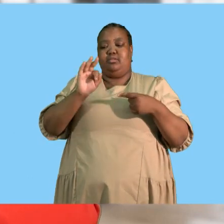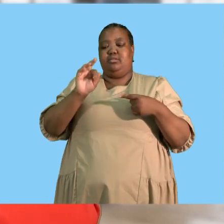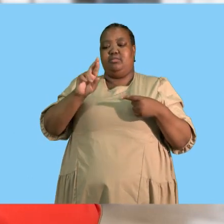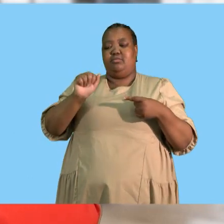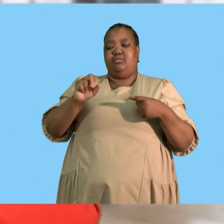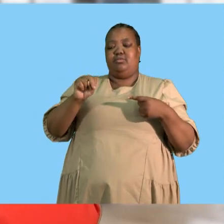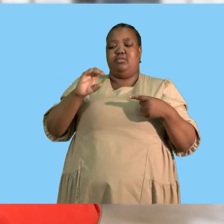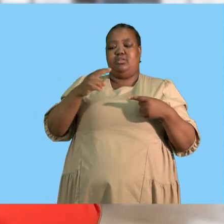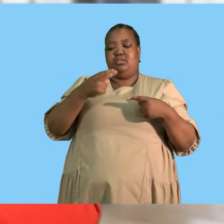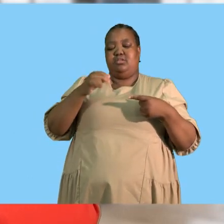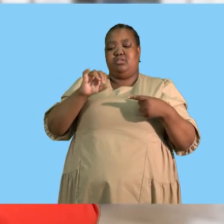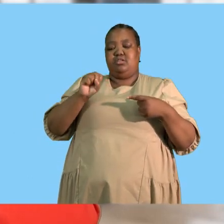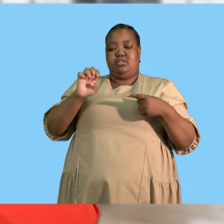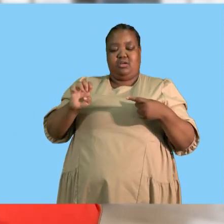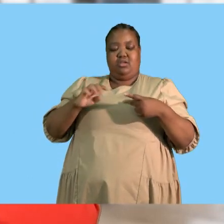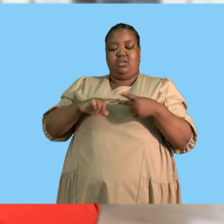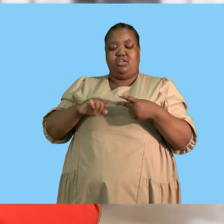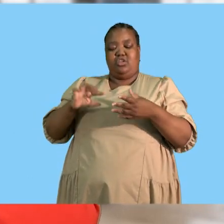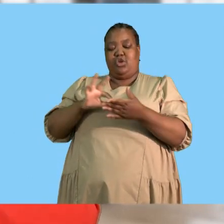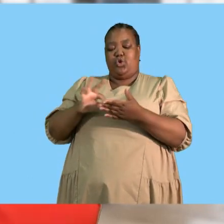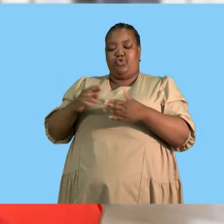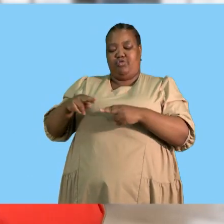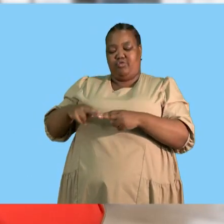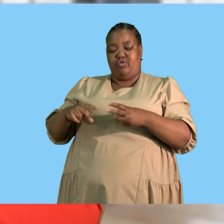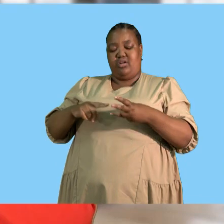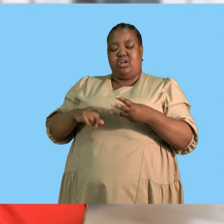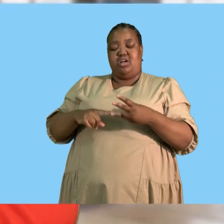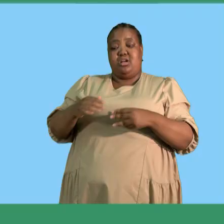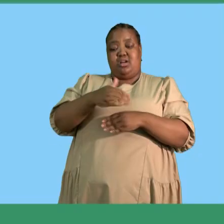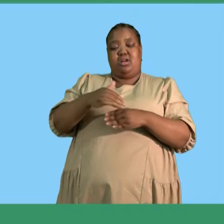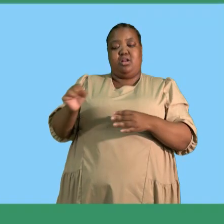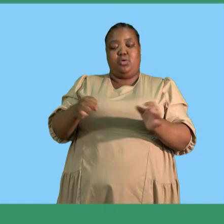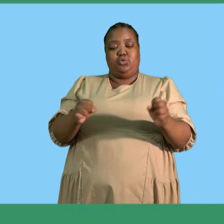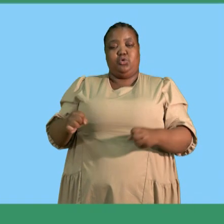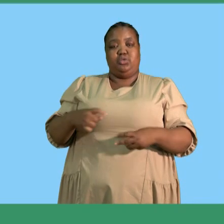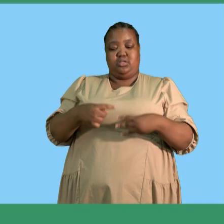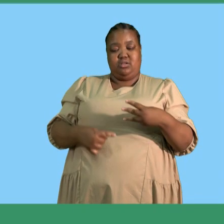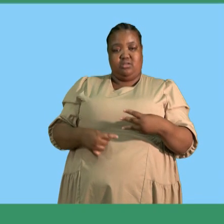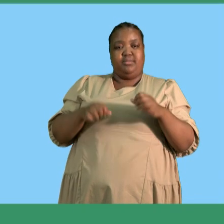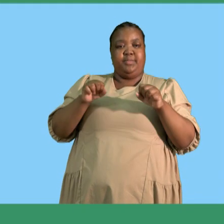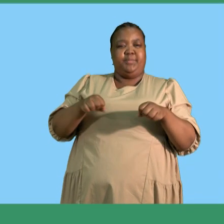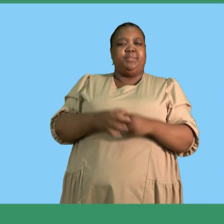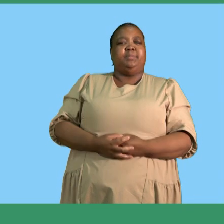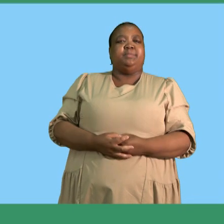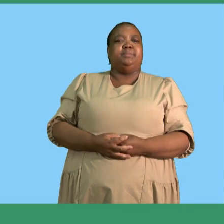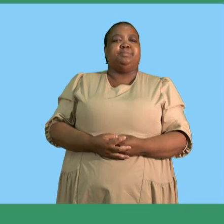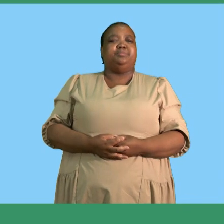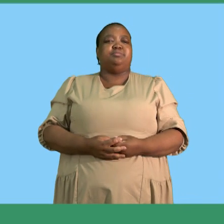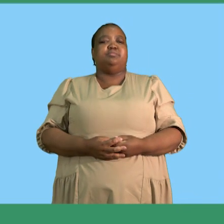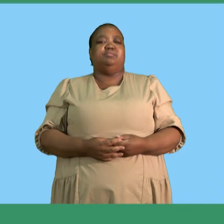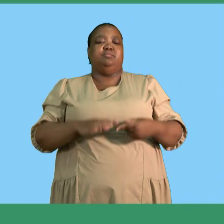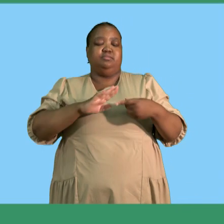leasing, and outsourcing. We will start with franchising. If you take a look here, it tells you